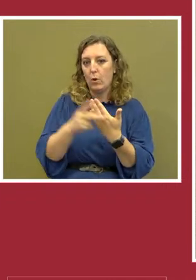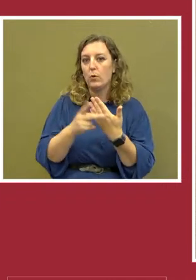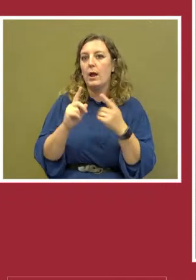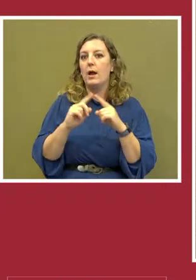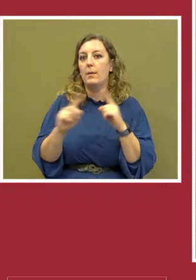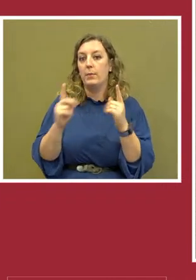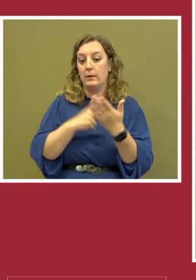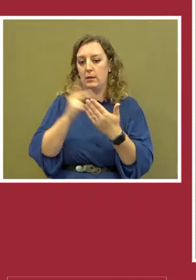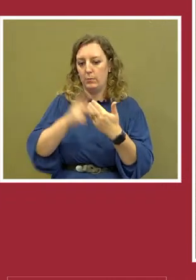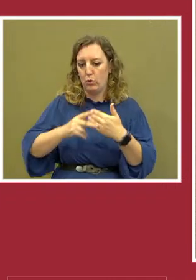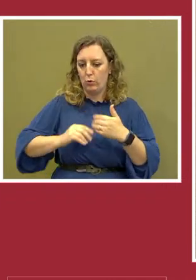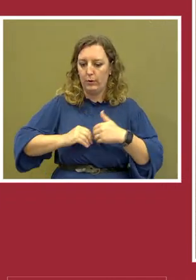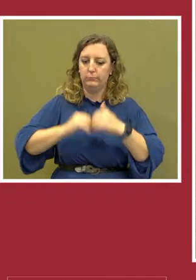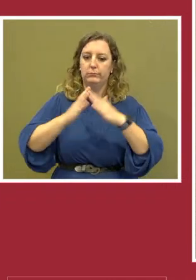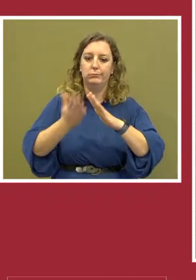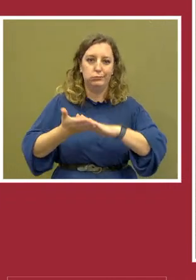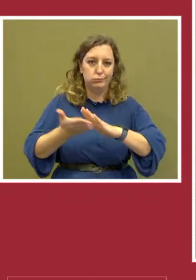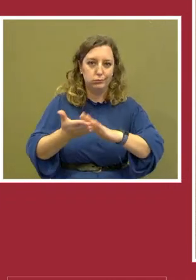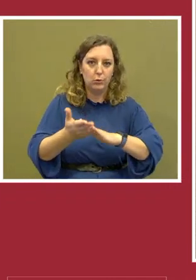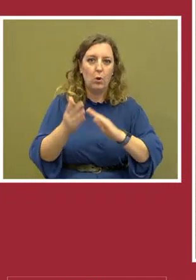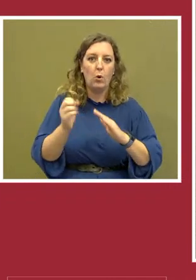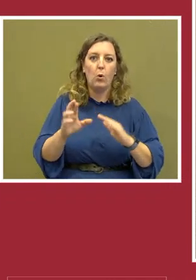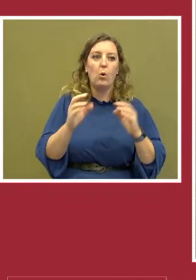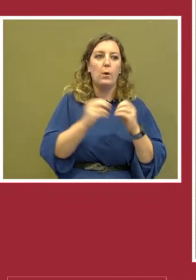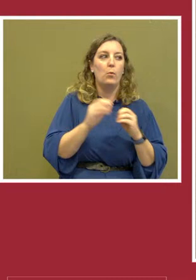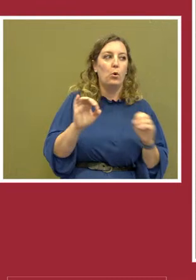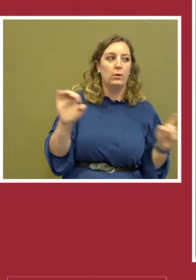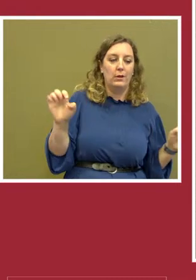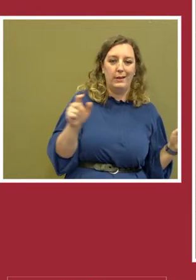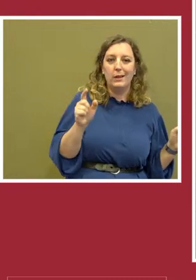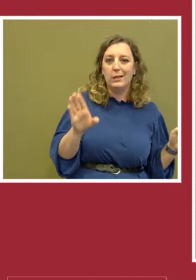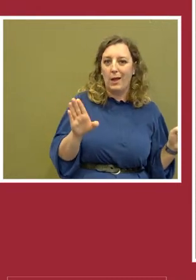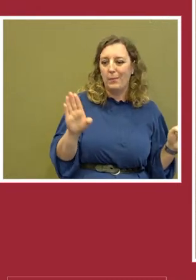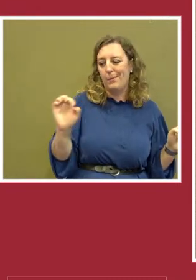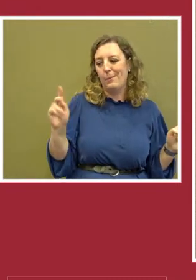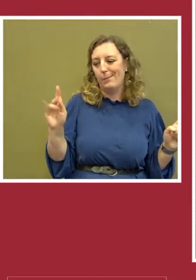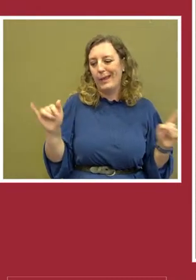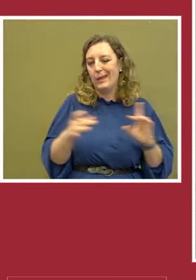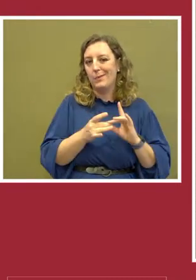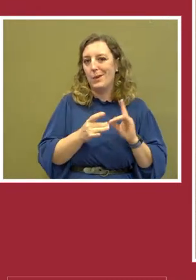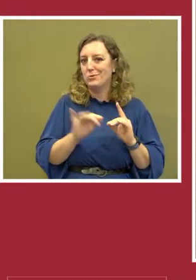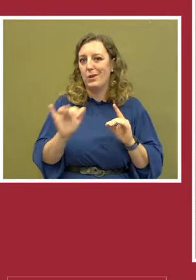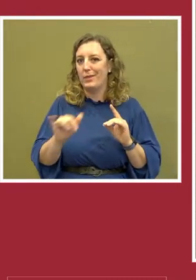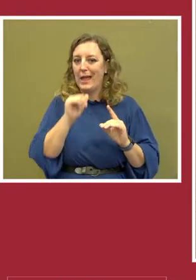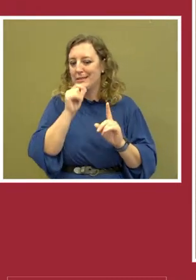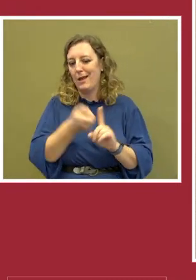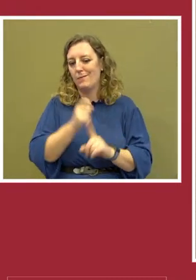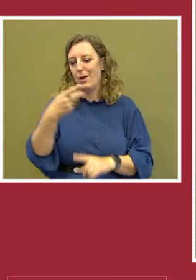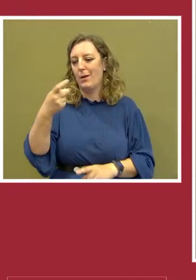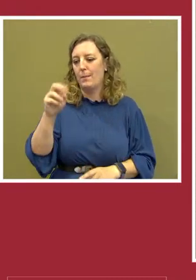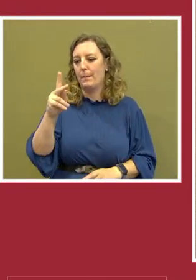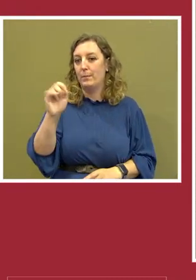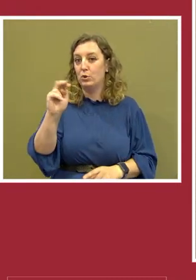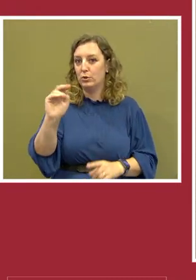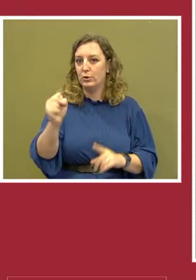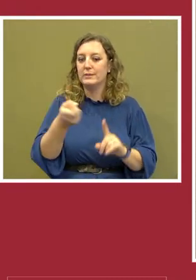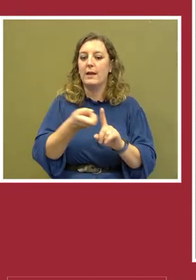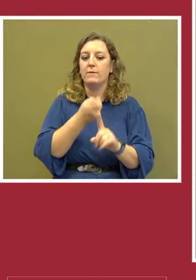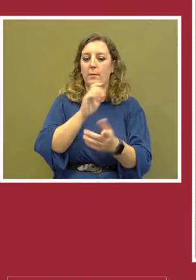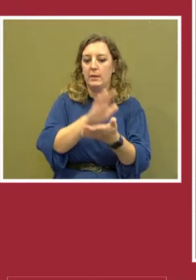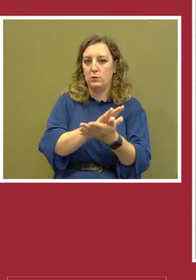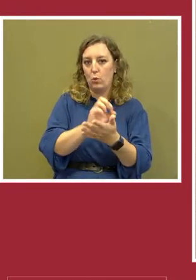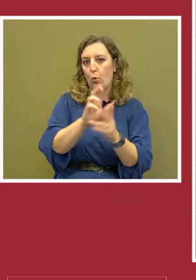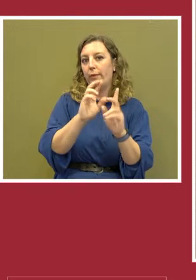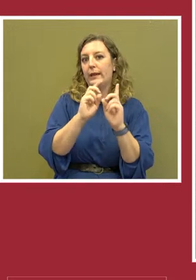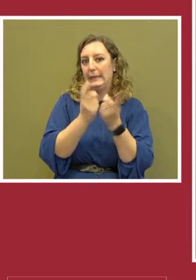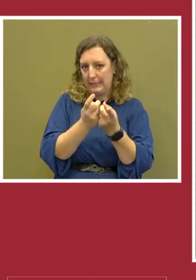a program gets going, or if it's more like a club, like what Becky was talking about, that doesn't come from Perkins. That really comes from the school or